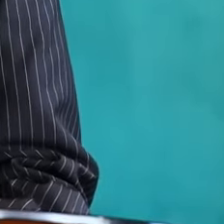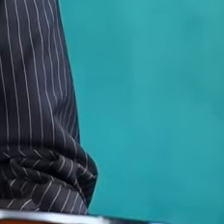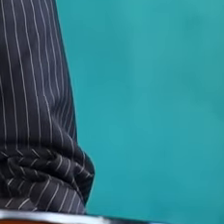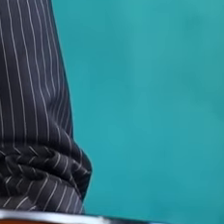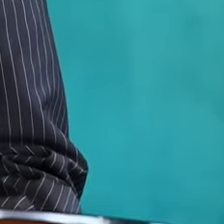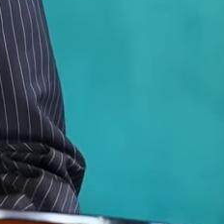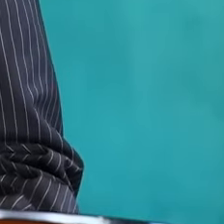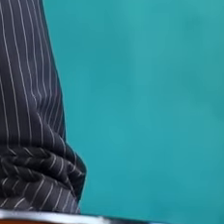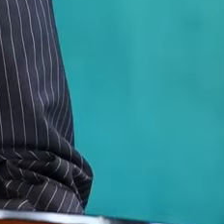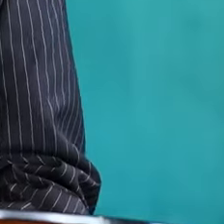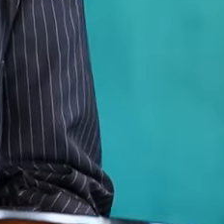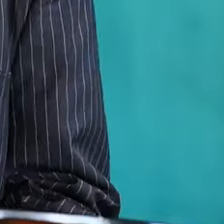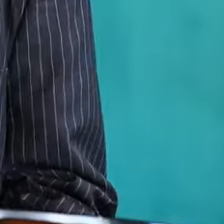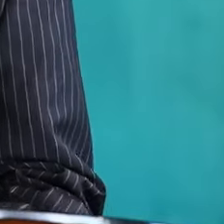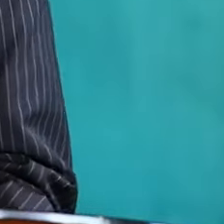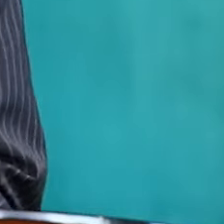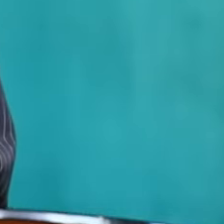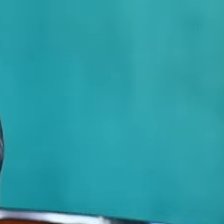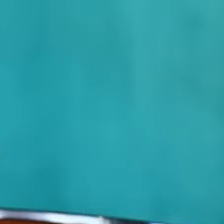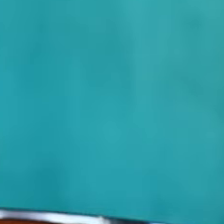She was not a host.